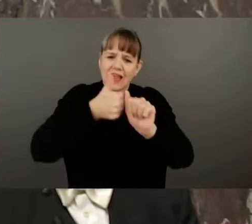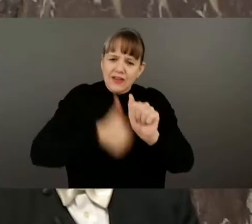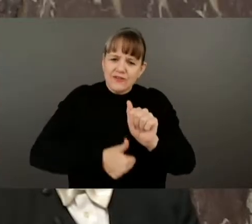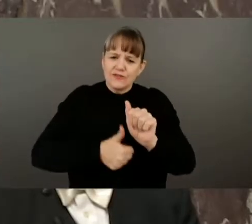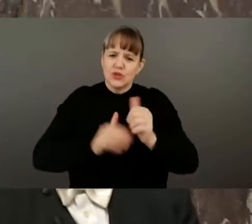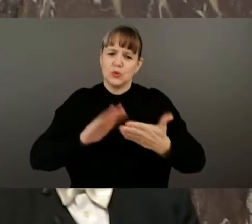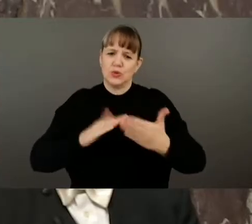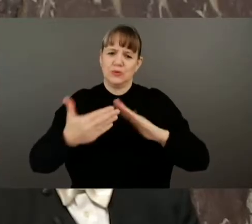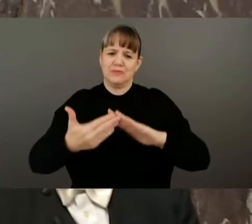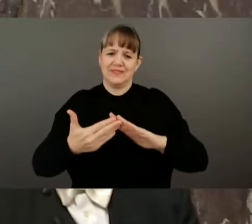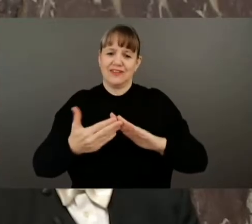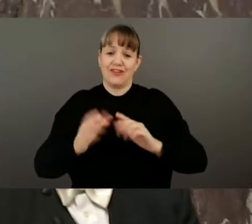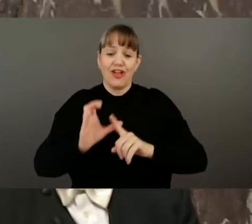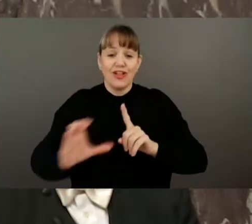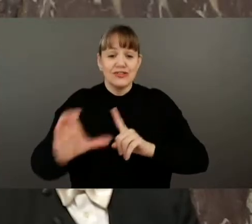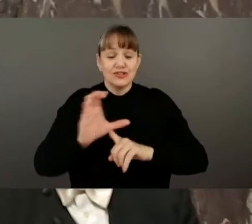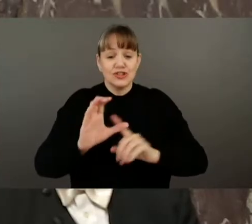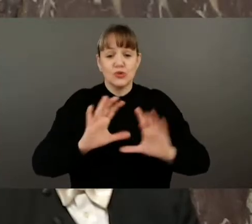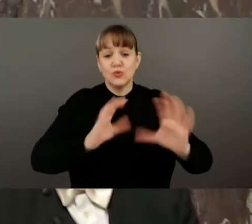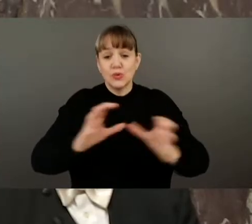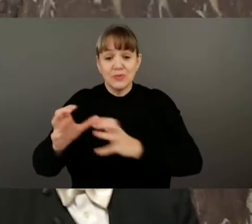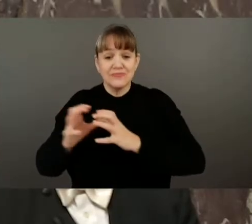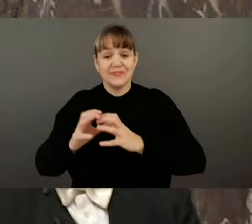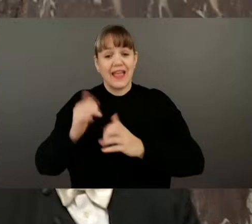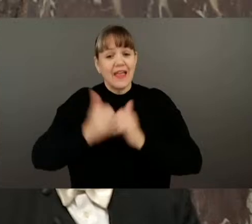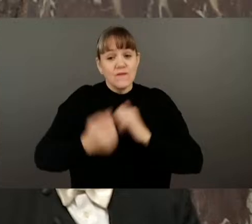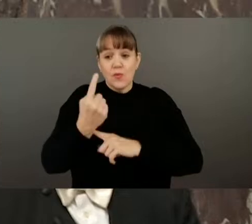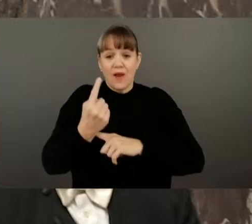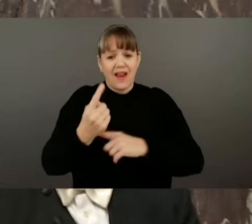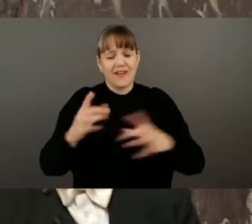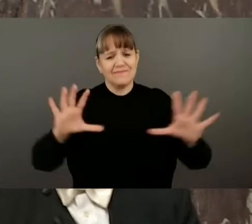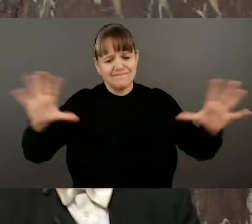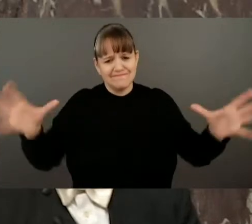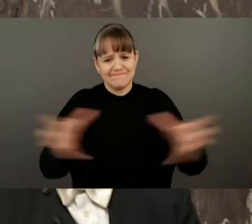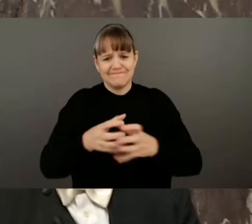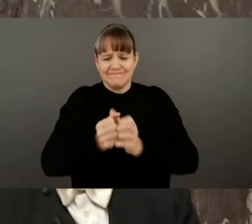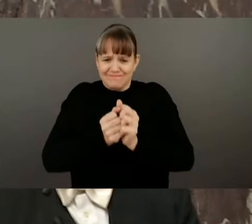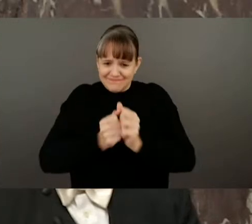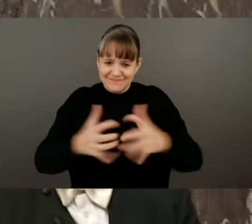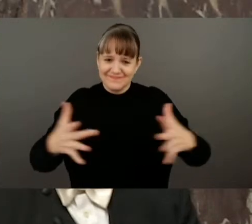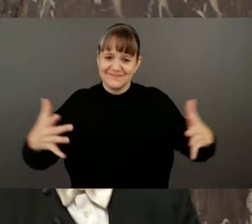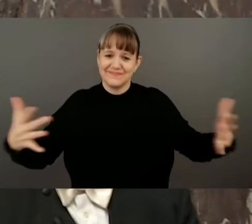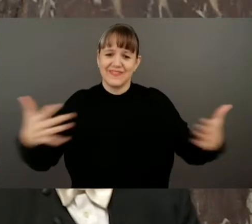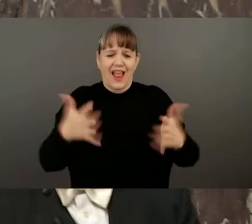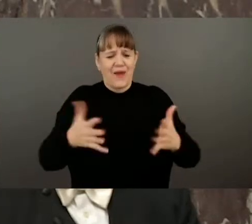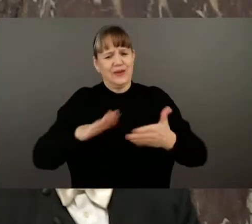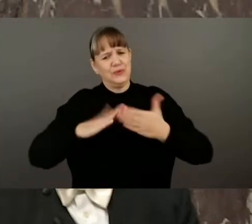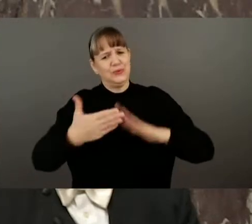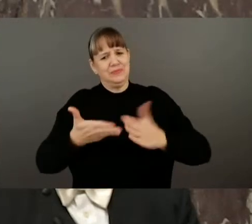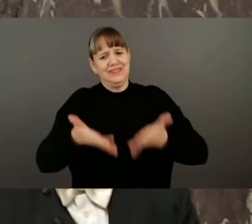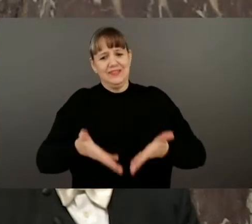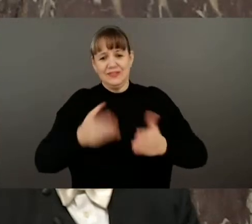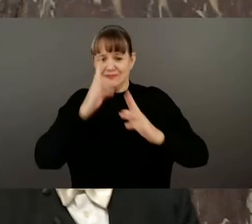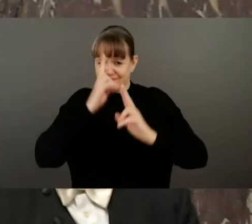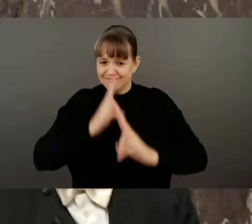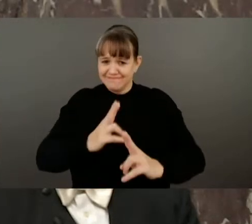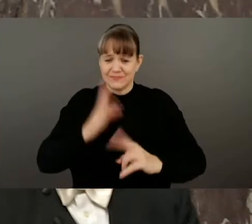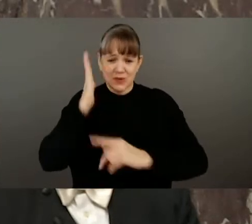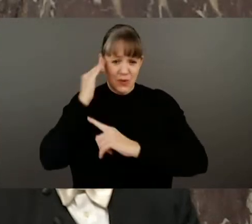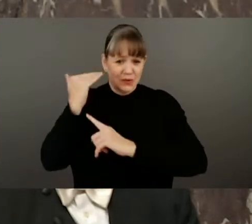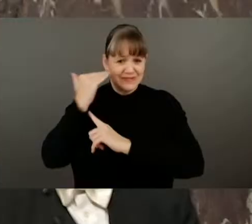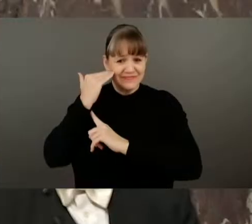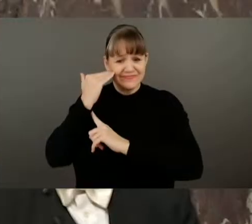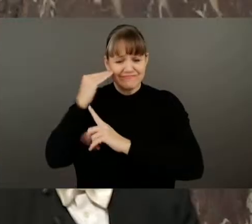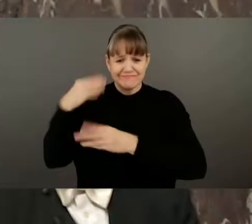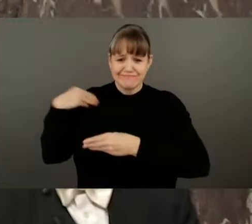It doesn't ration it. When we honor Korean heritage, we strengthen the shared house we all live in.